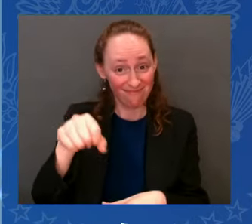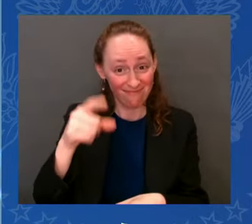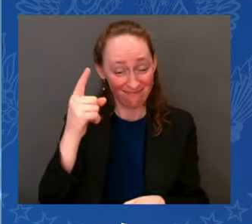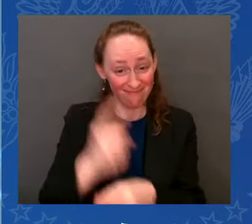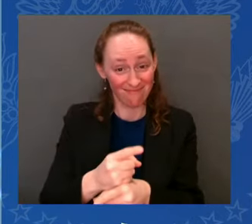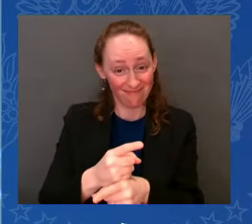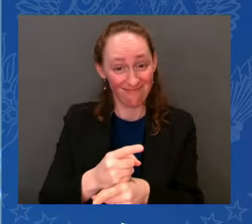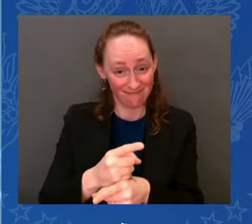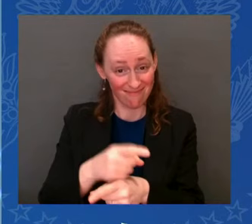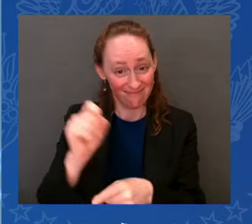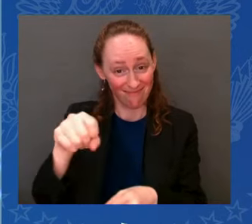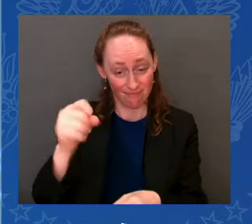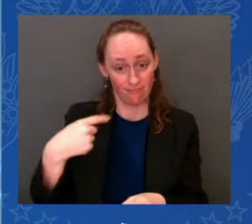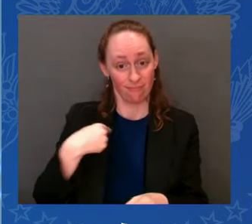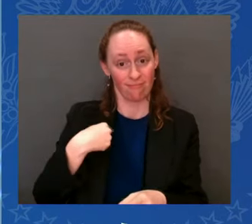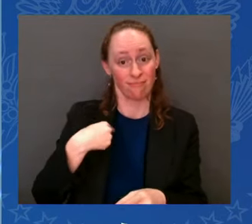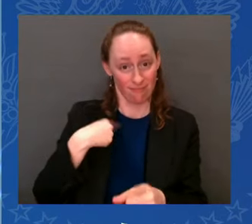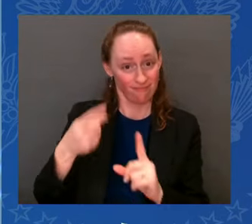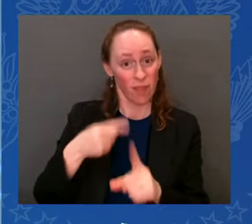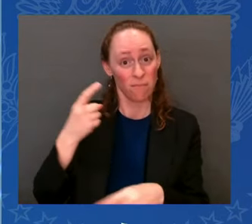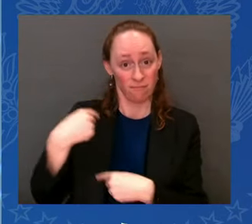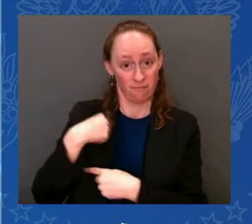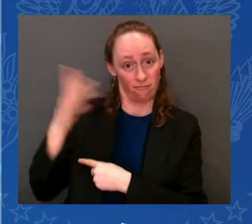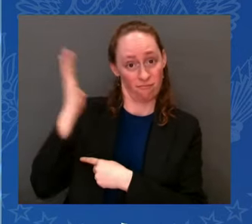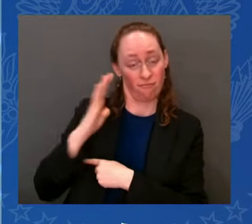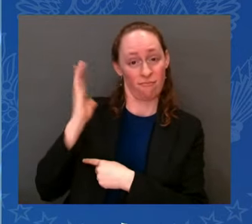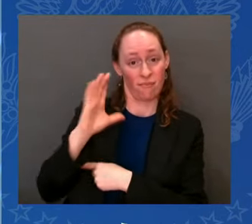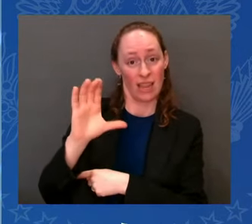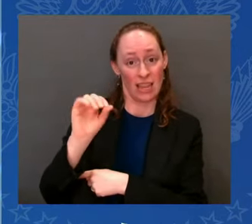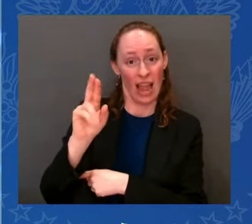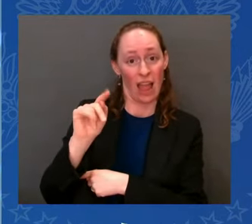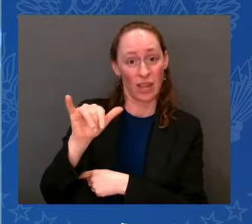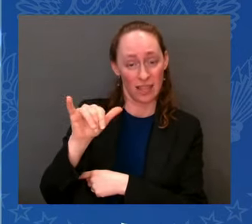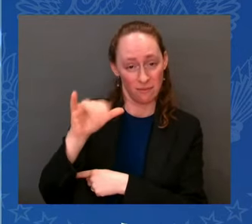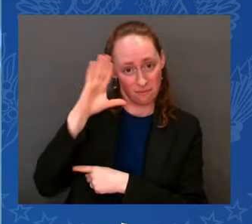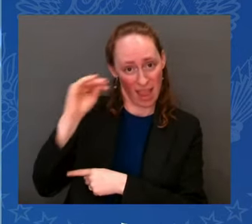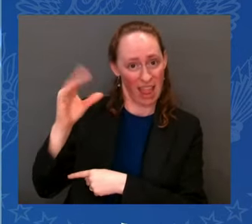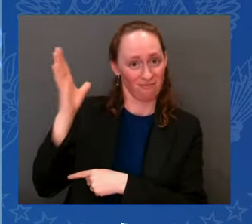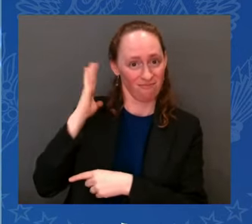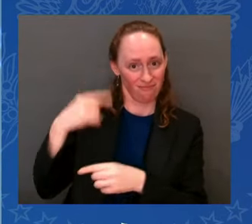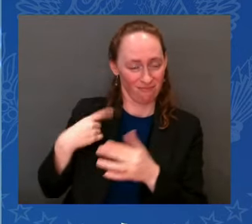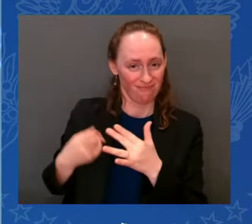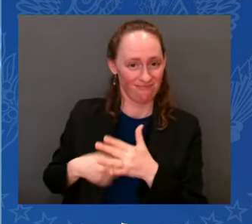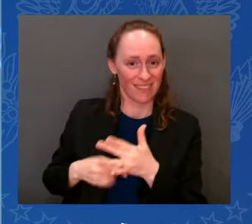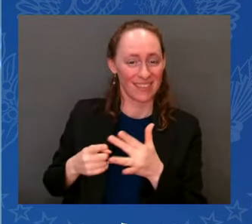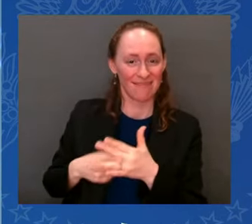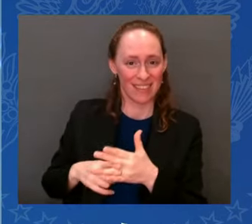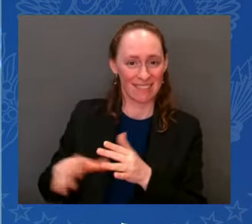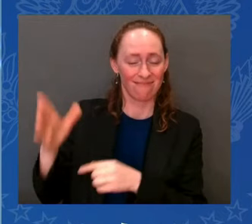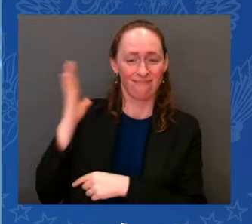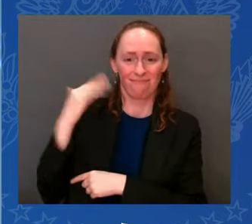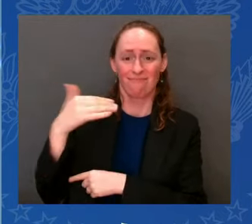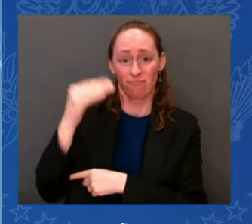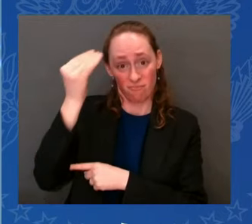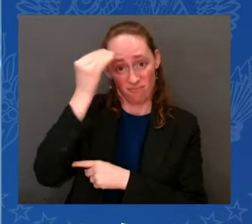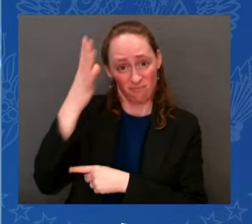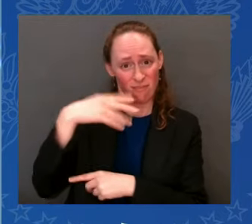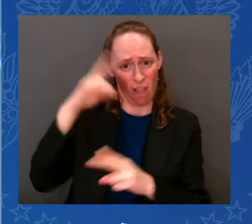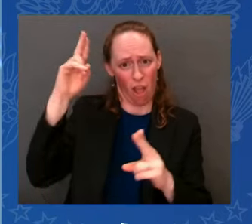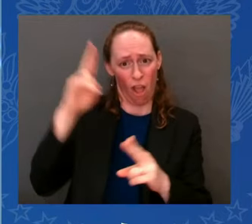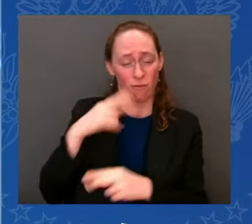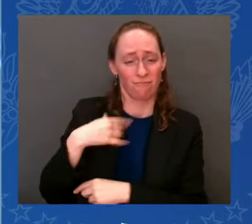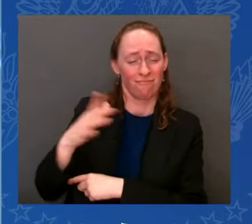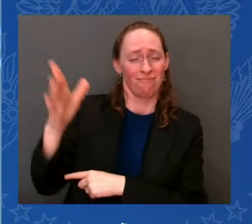learn when you start off, and I had the great honor of being a county council person in Newcastle County. We're like a